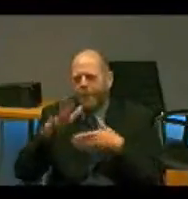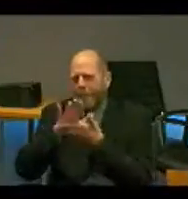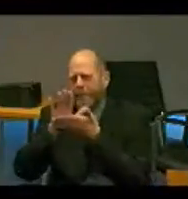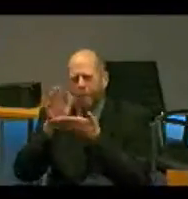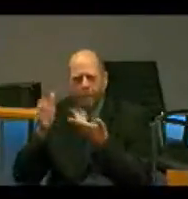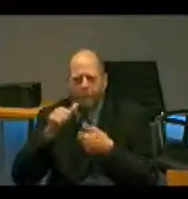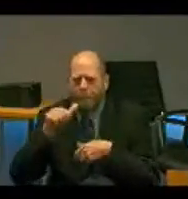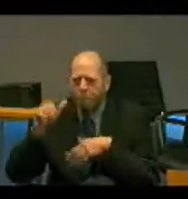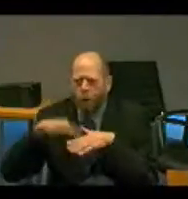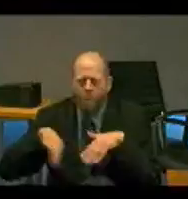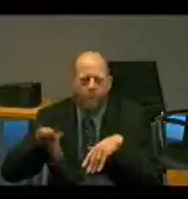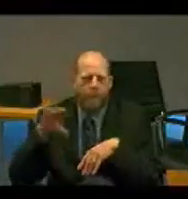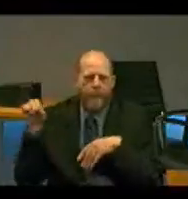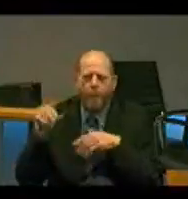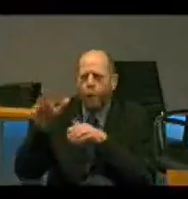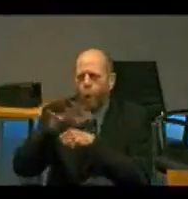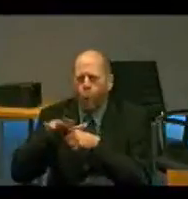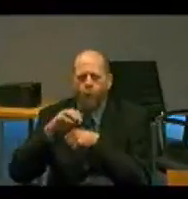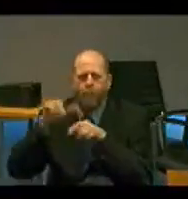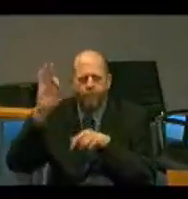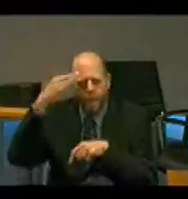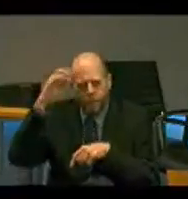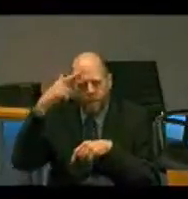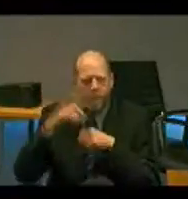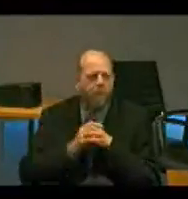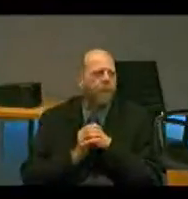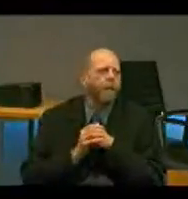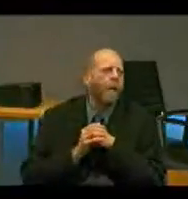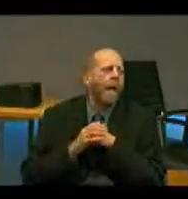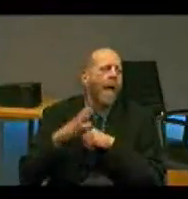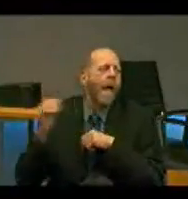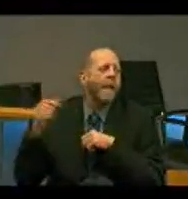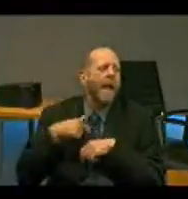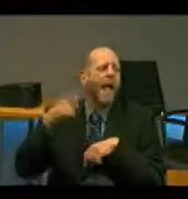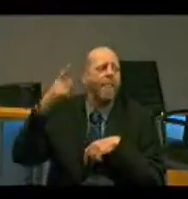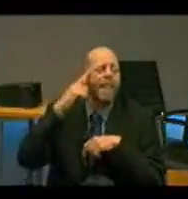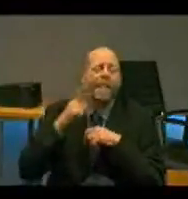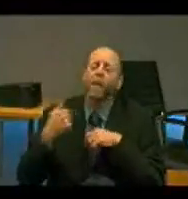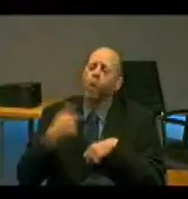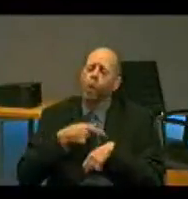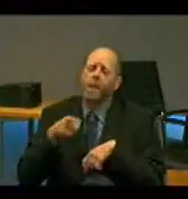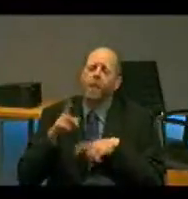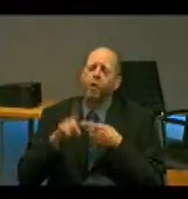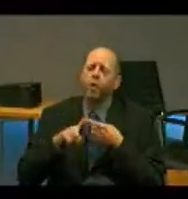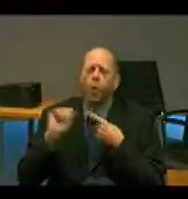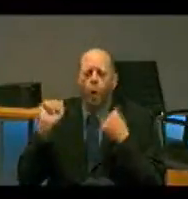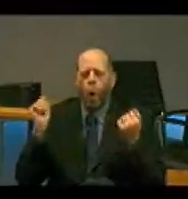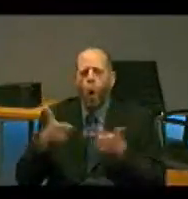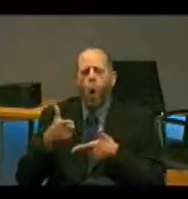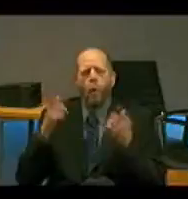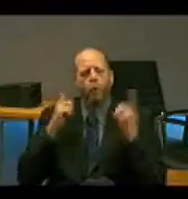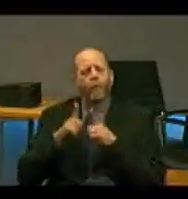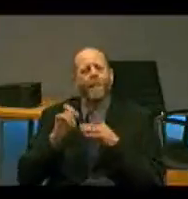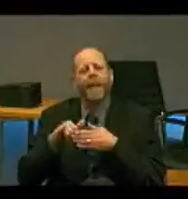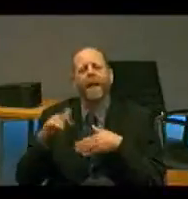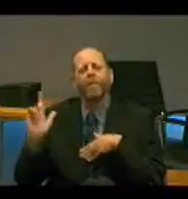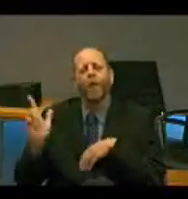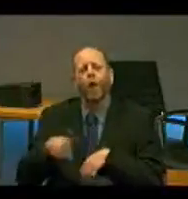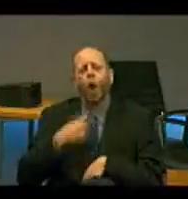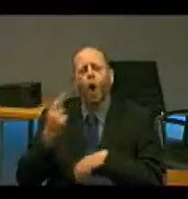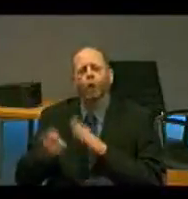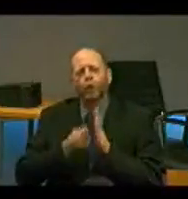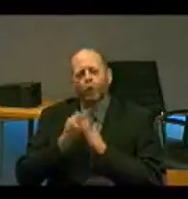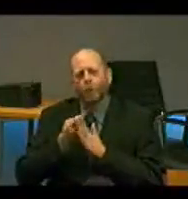academia, nonprofit, and local and federal government. And I think we need to all agree that the